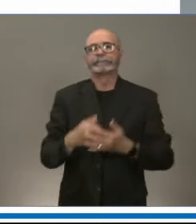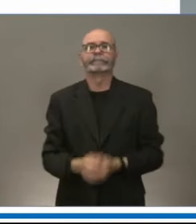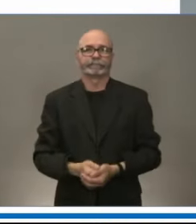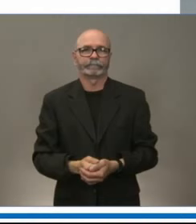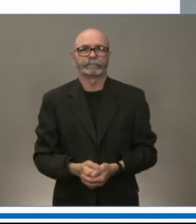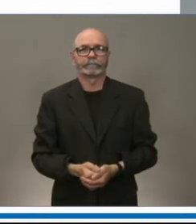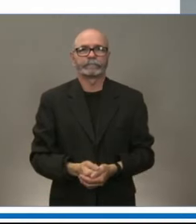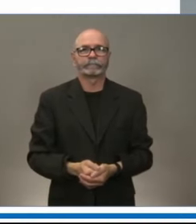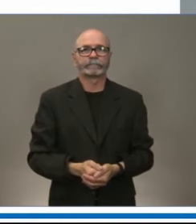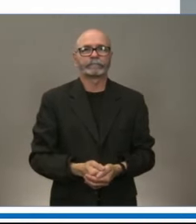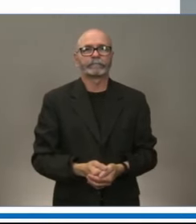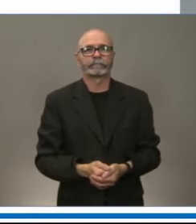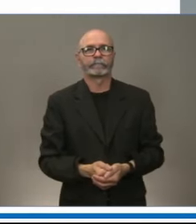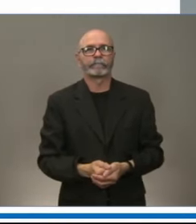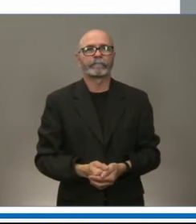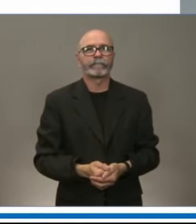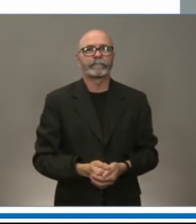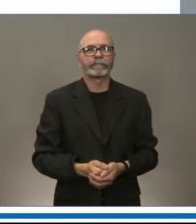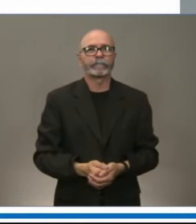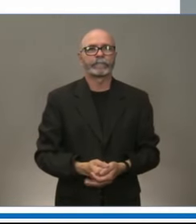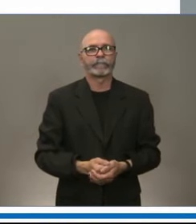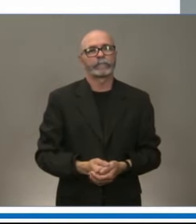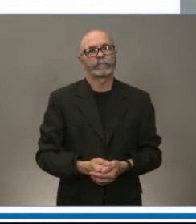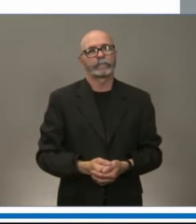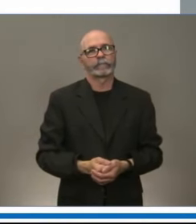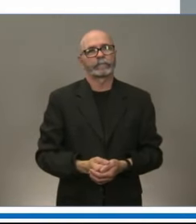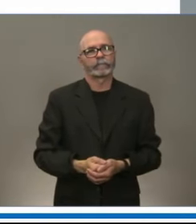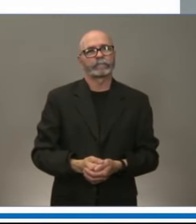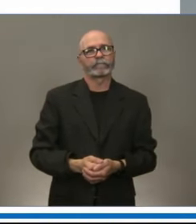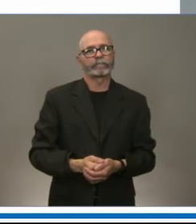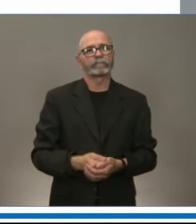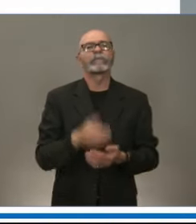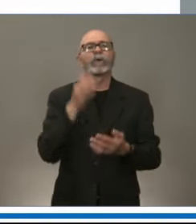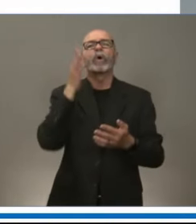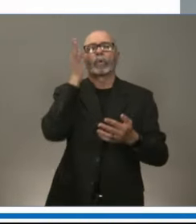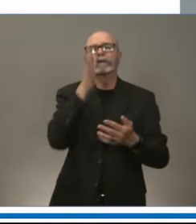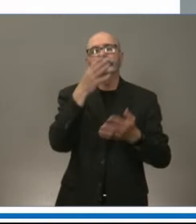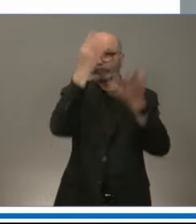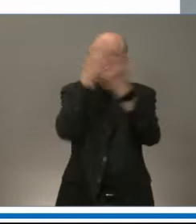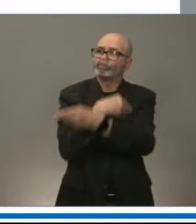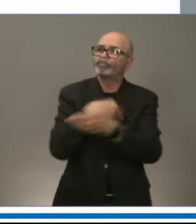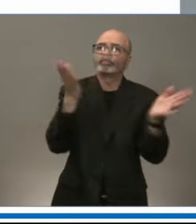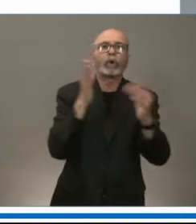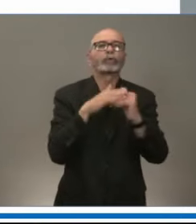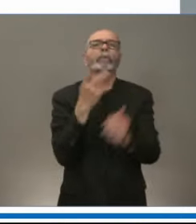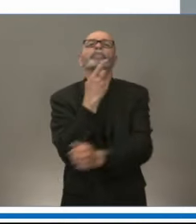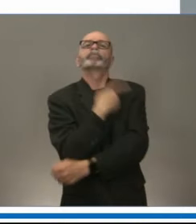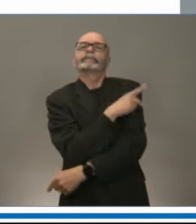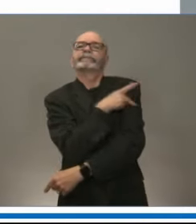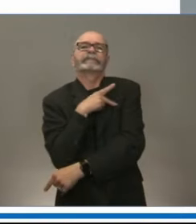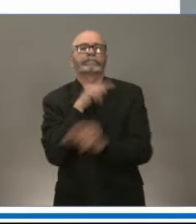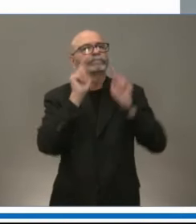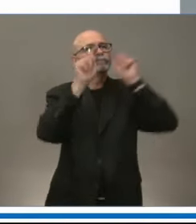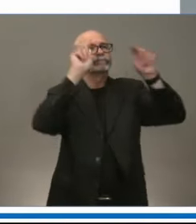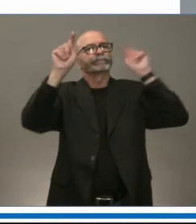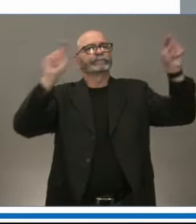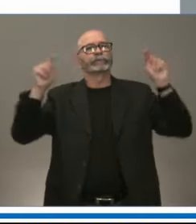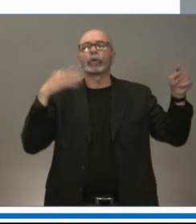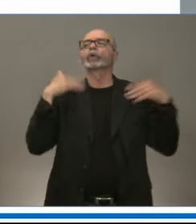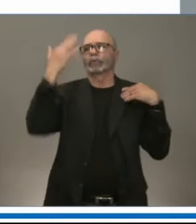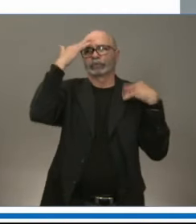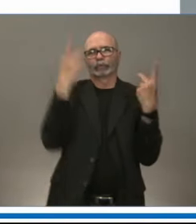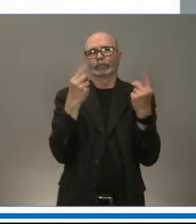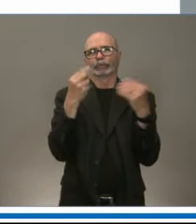public chief medical officers of health in all the provinces and territories, and we'll use that to guide further actions. All